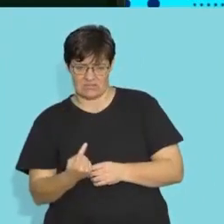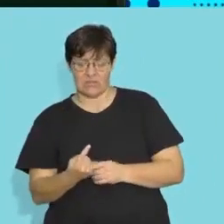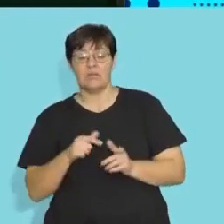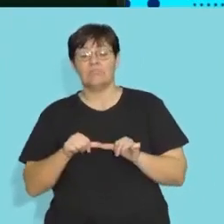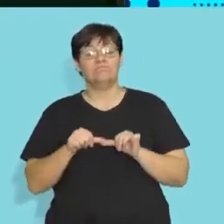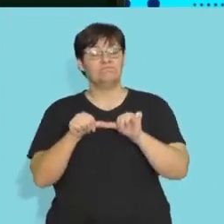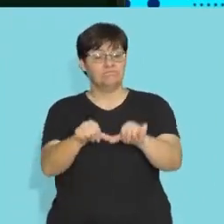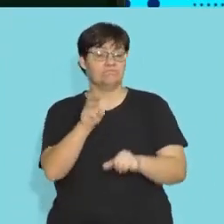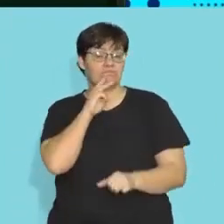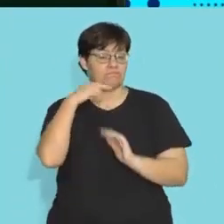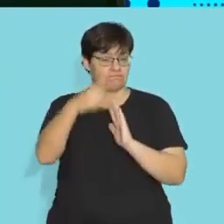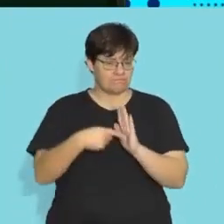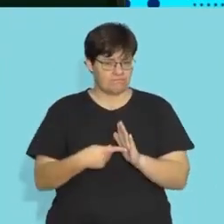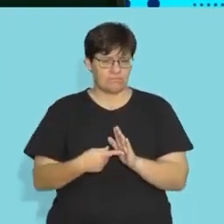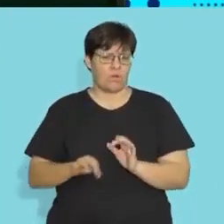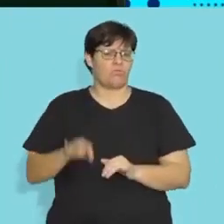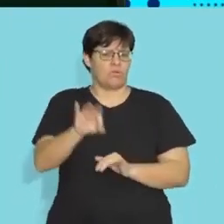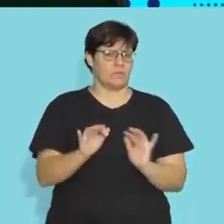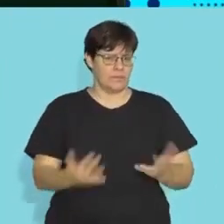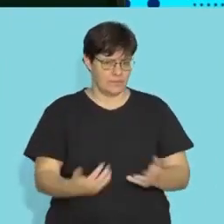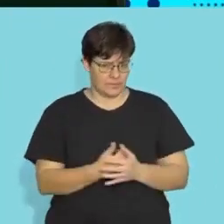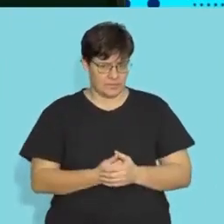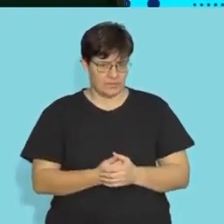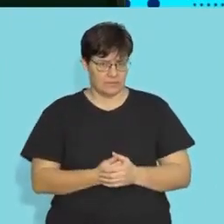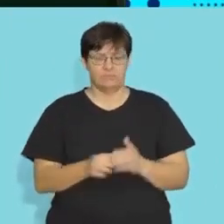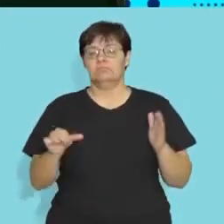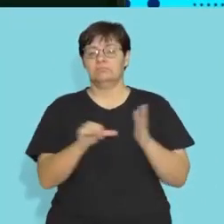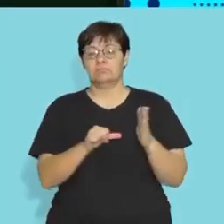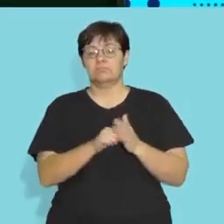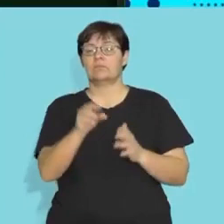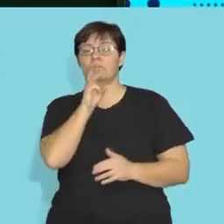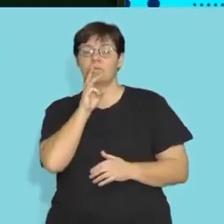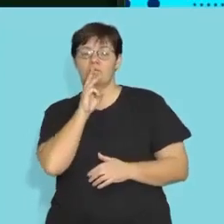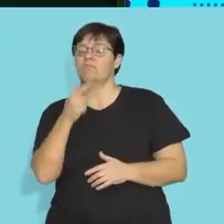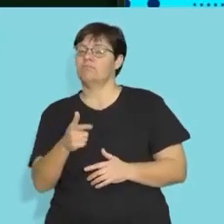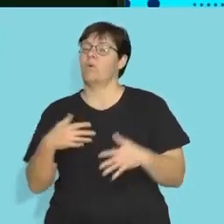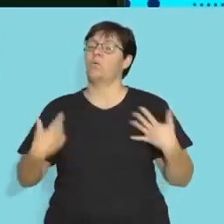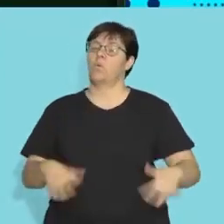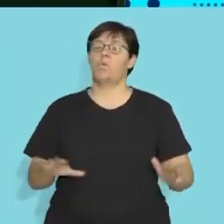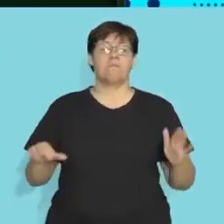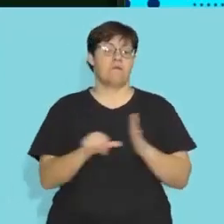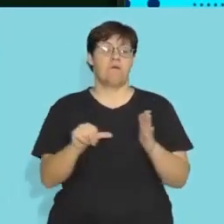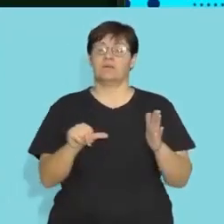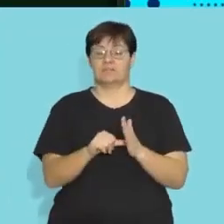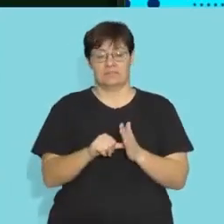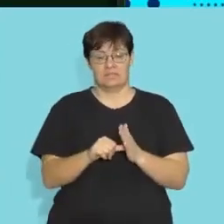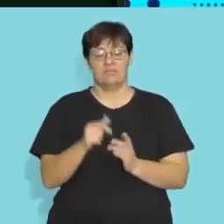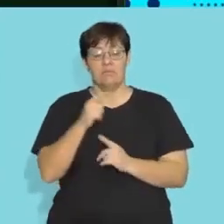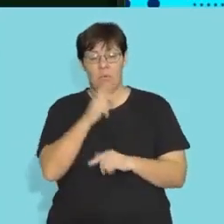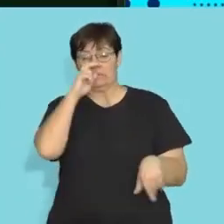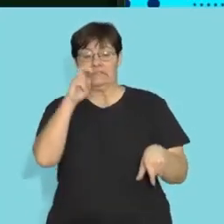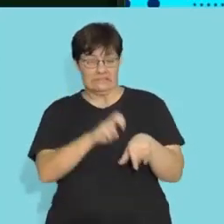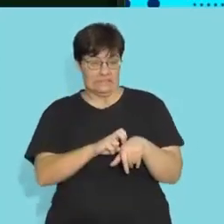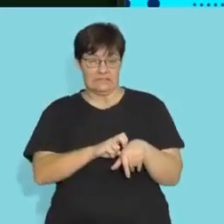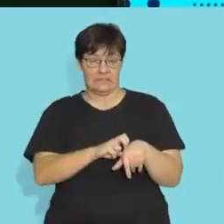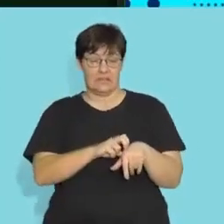these contribute to maintaining the water cycle. It's important that we recognize that water is a precious commodity that's